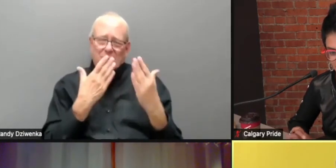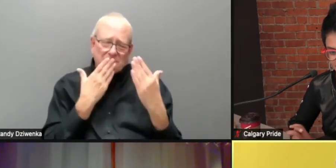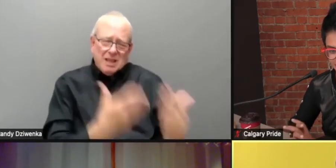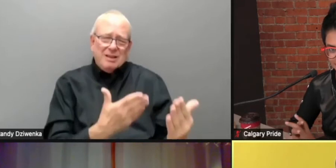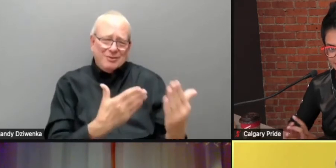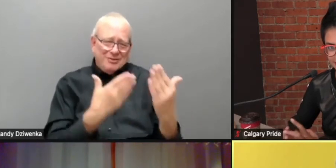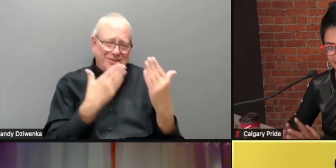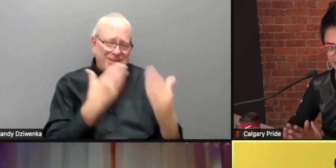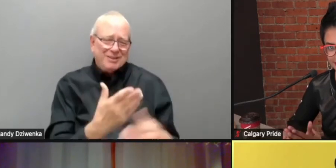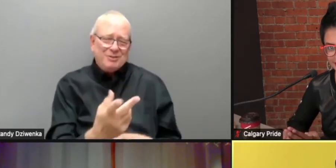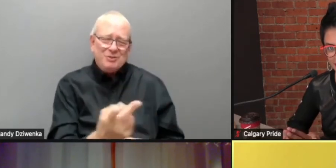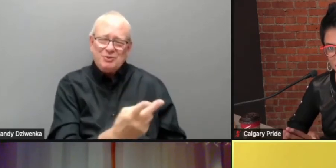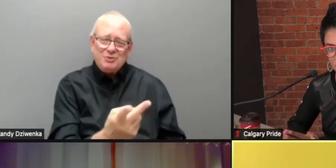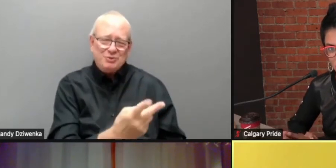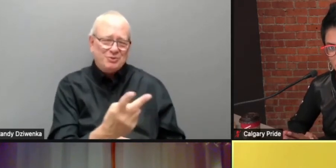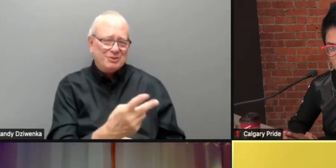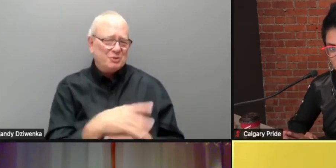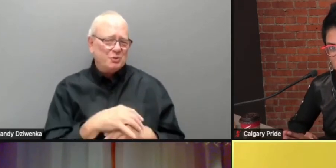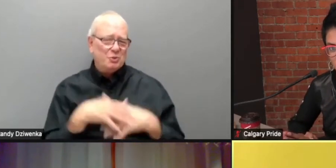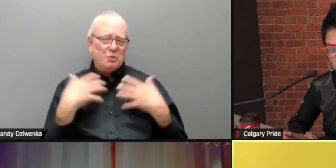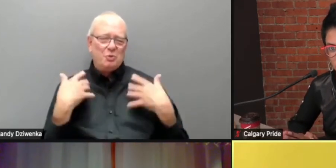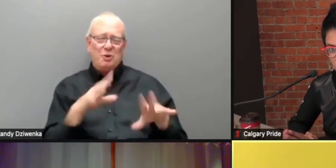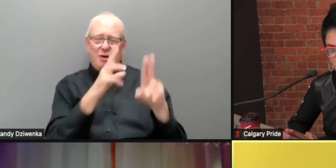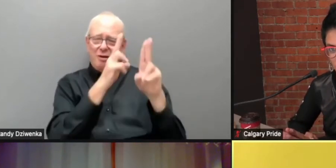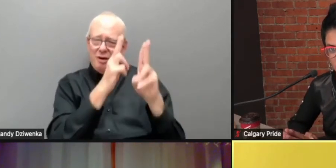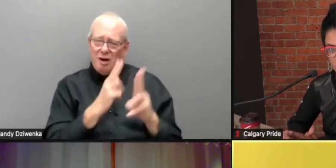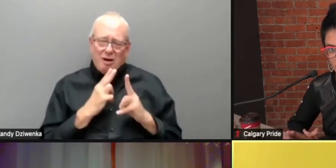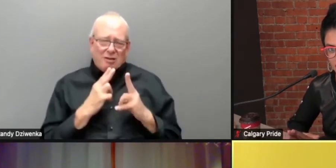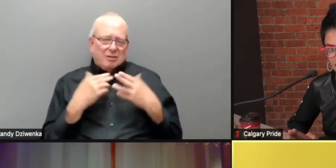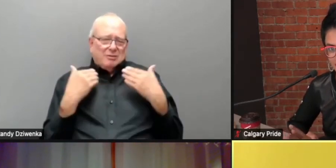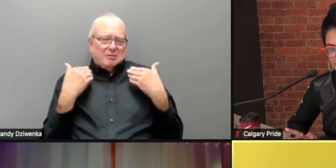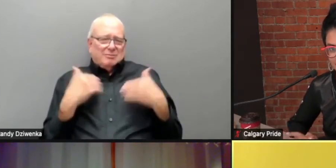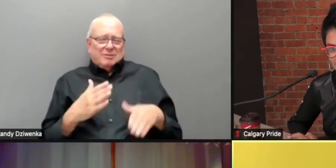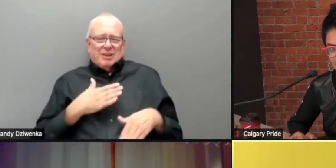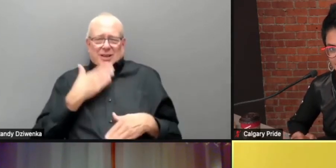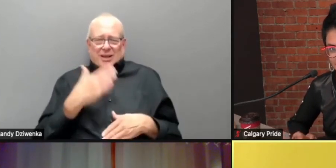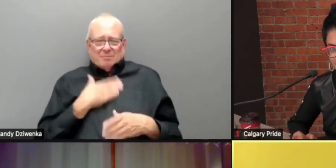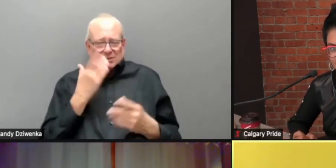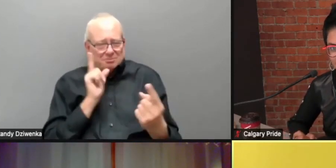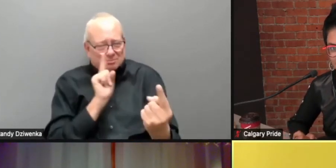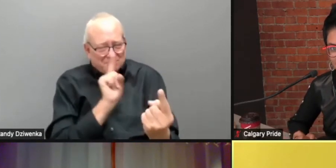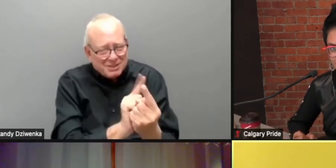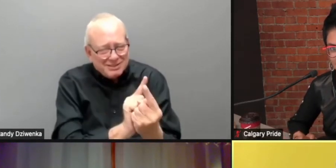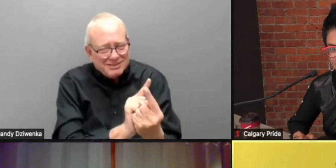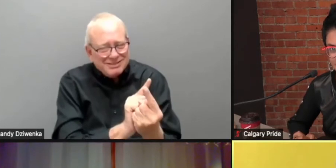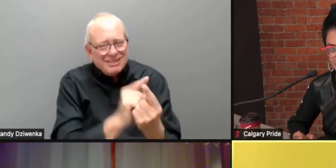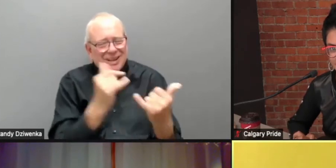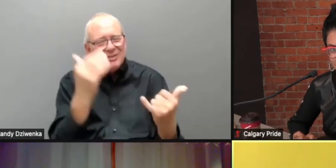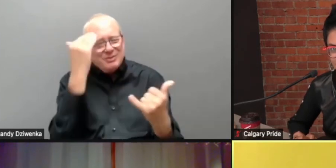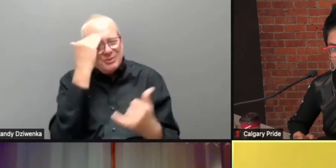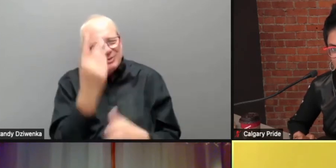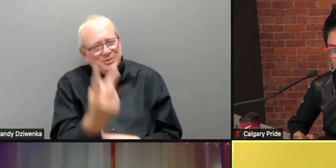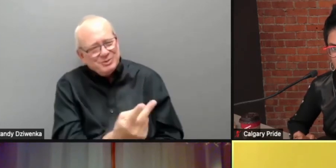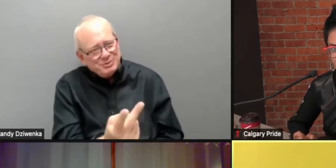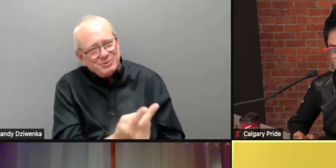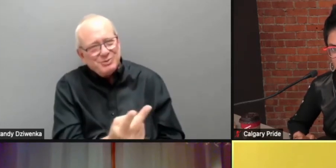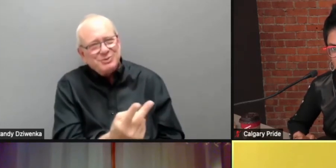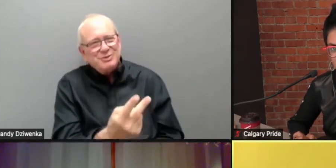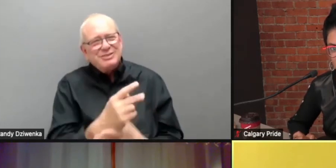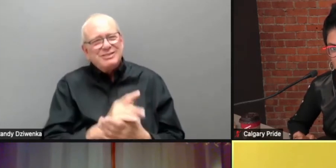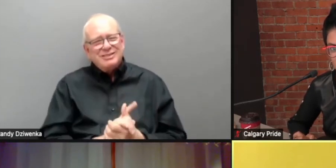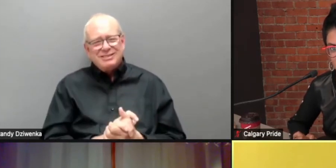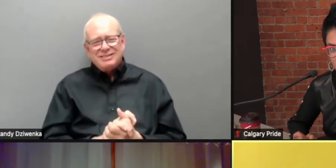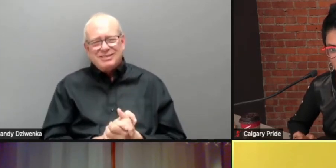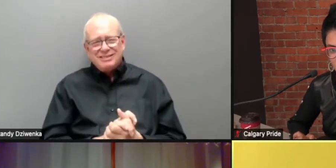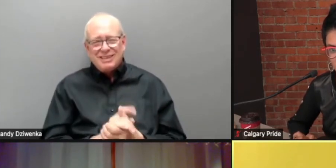to be known to you. I'm very happy that I know you. And if there's anything I can do for you in India, I would be very